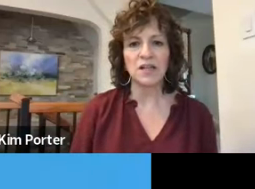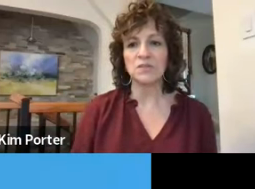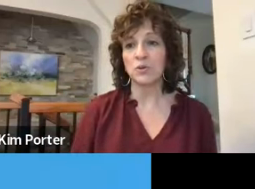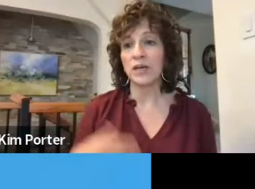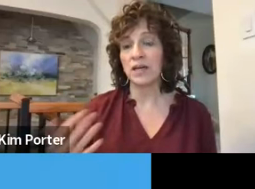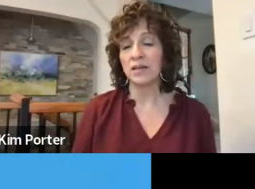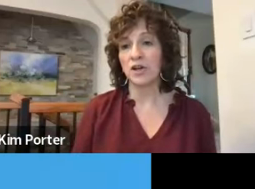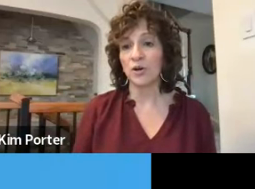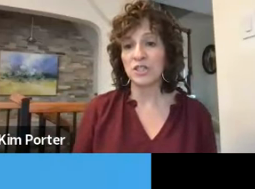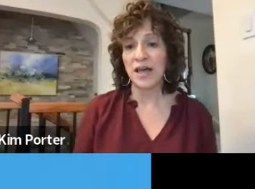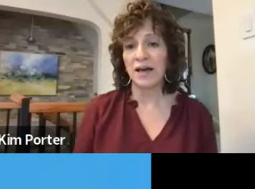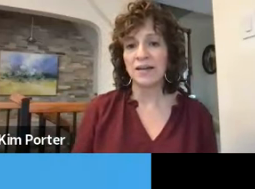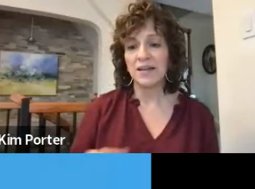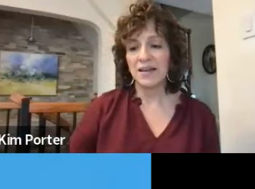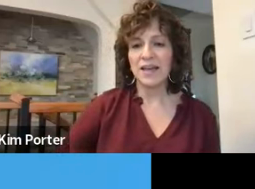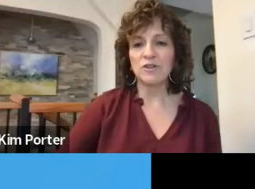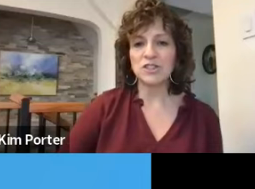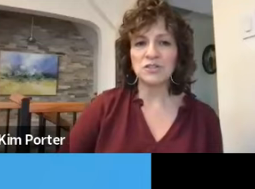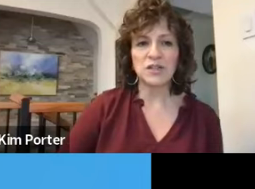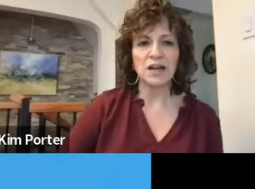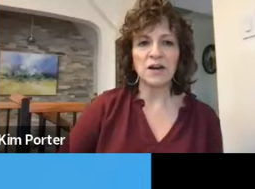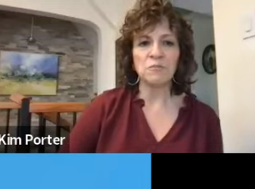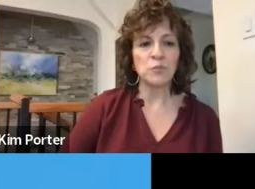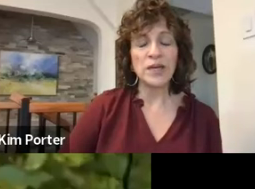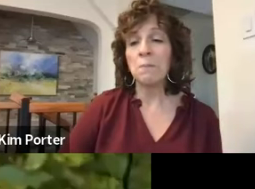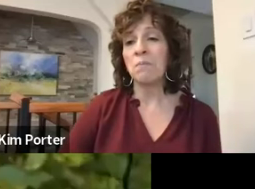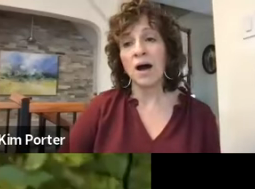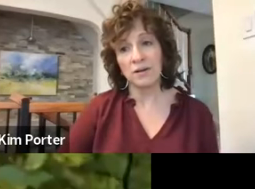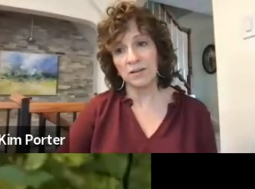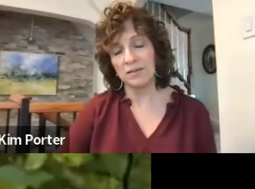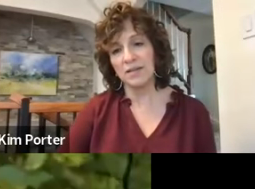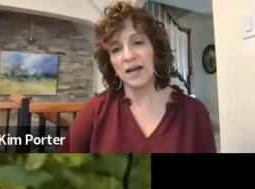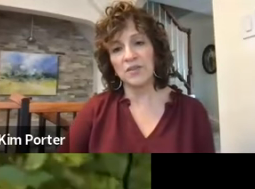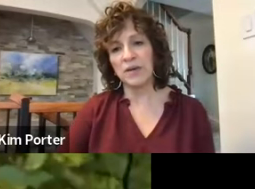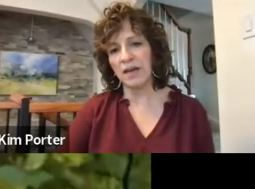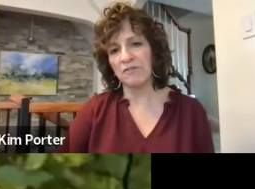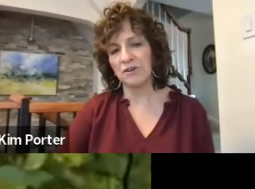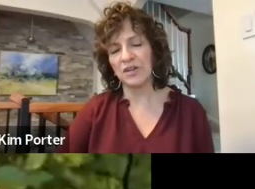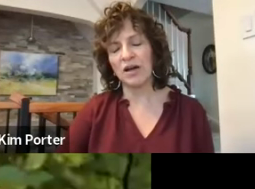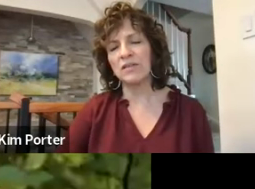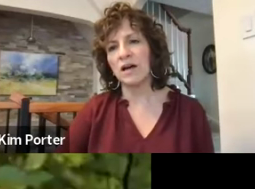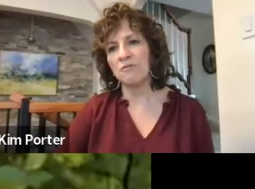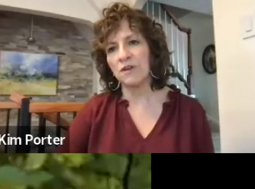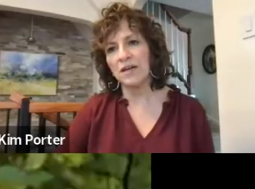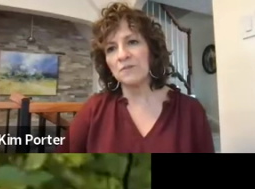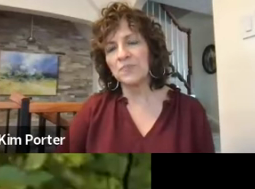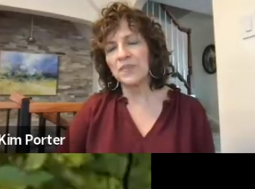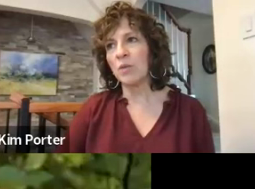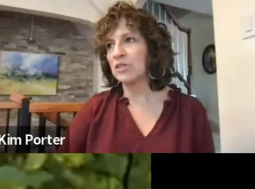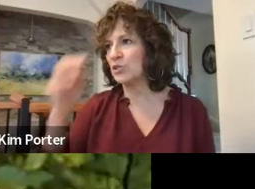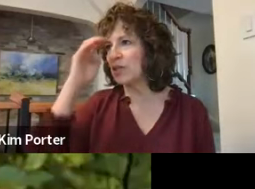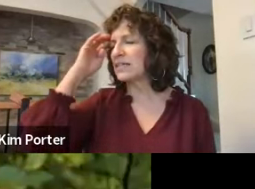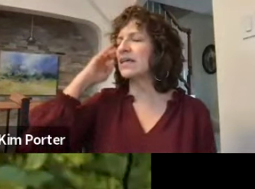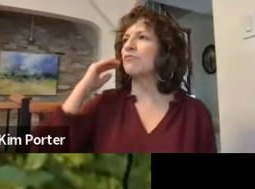thing to develop. So we can encourage that in our children. We can model healthy behavior. I love